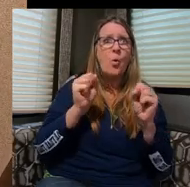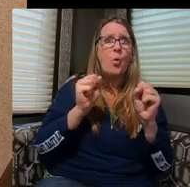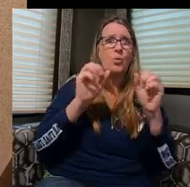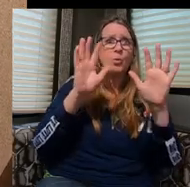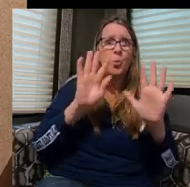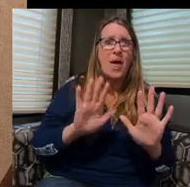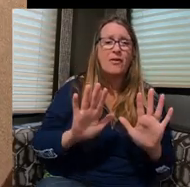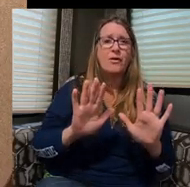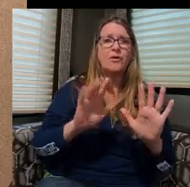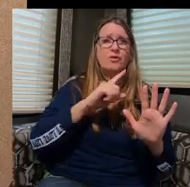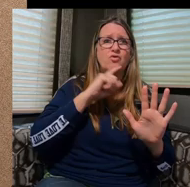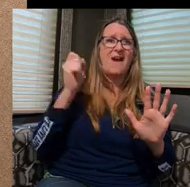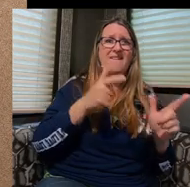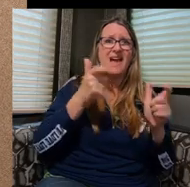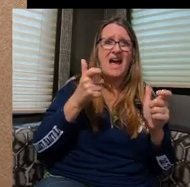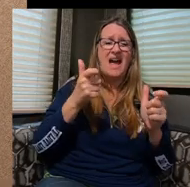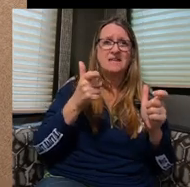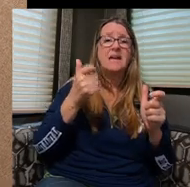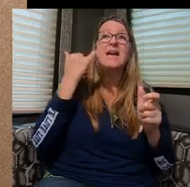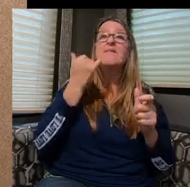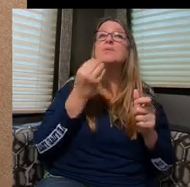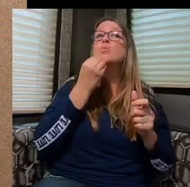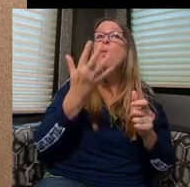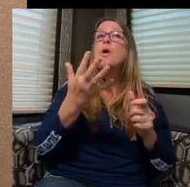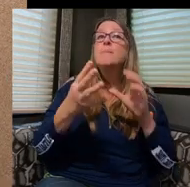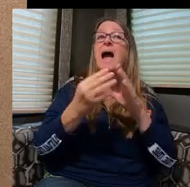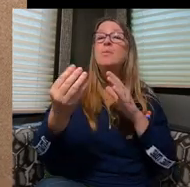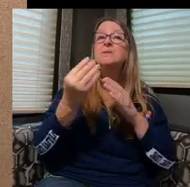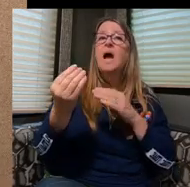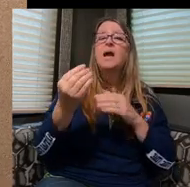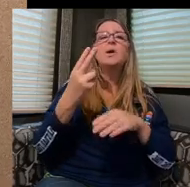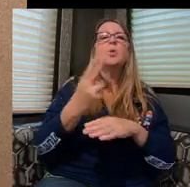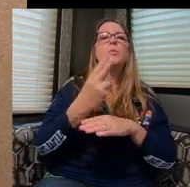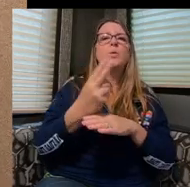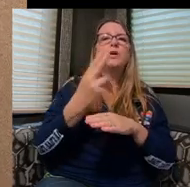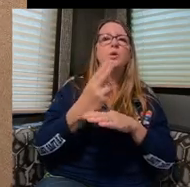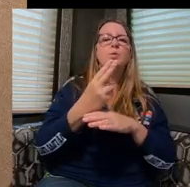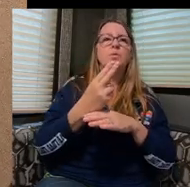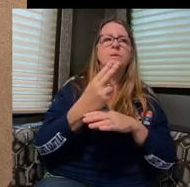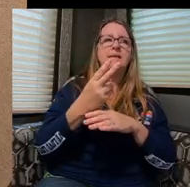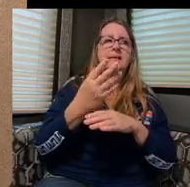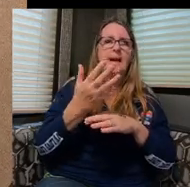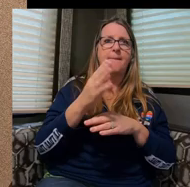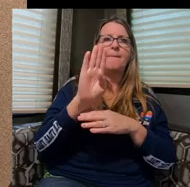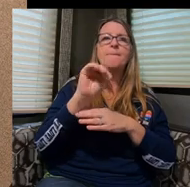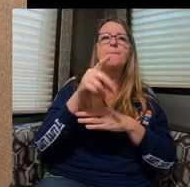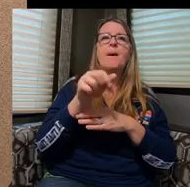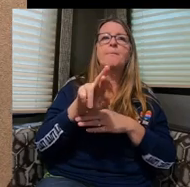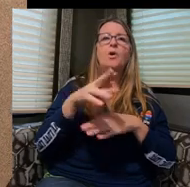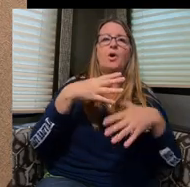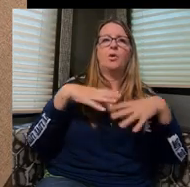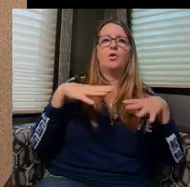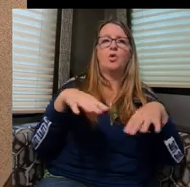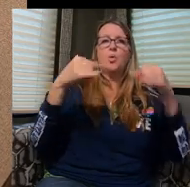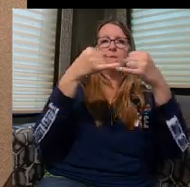cold weather to dry fast. Obviously, if it's warm out, we have our laundry on our